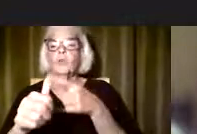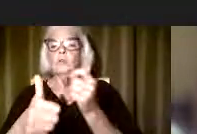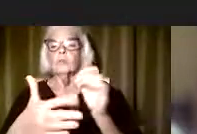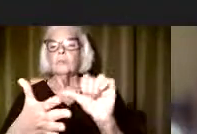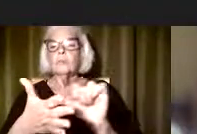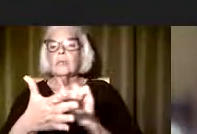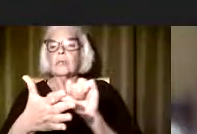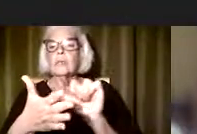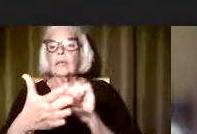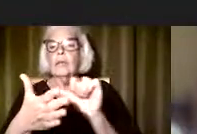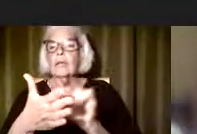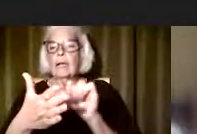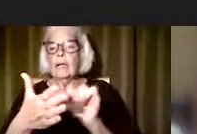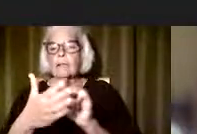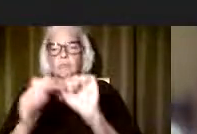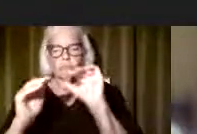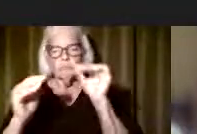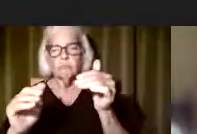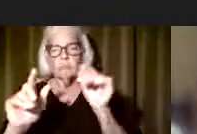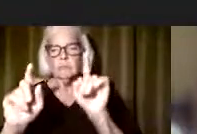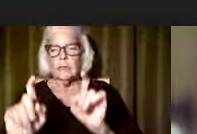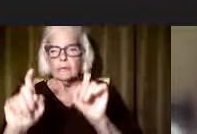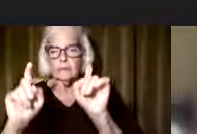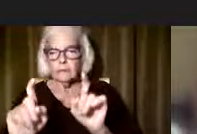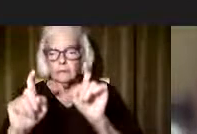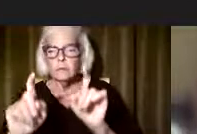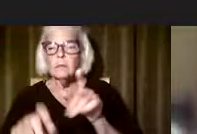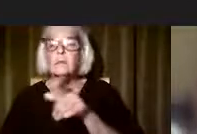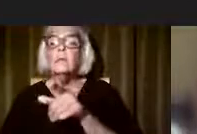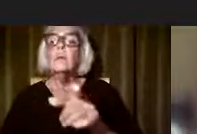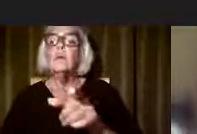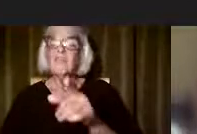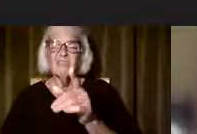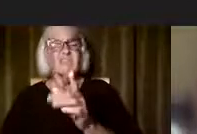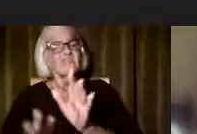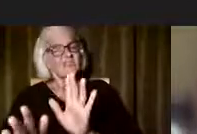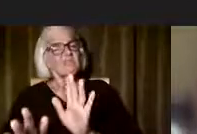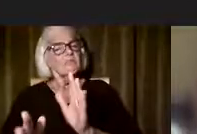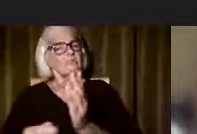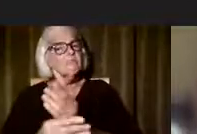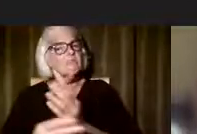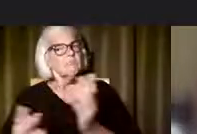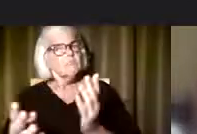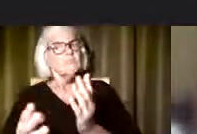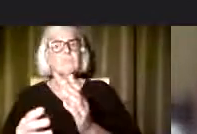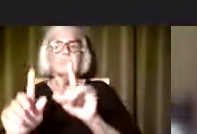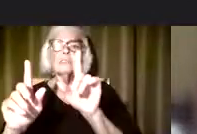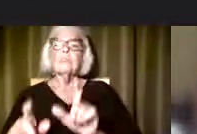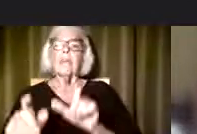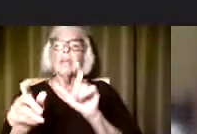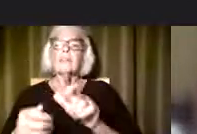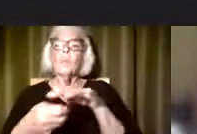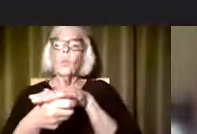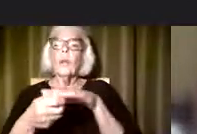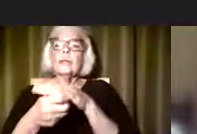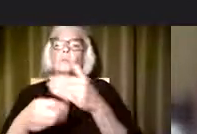If you haven't heard yet, our testing sites will be closing by June 25th, which will be this